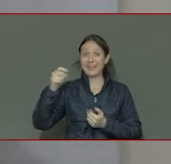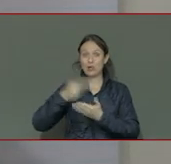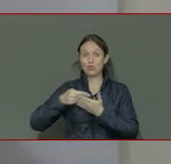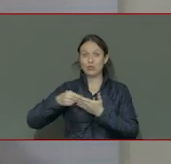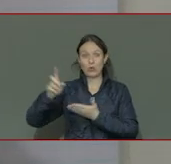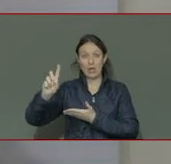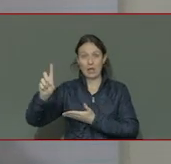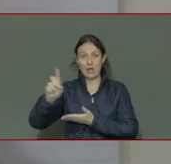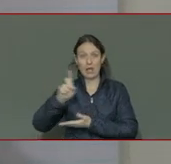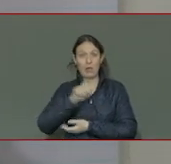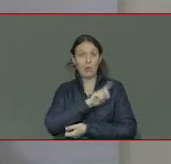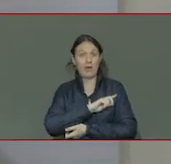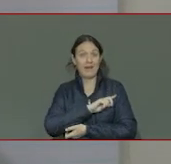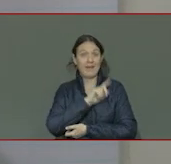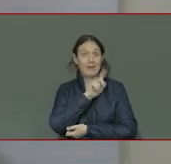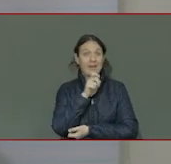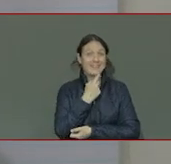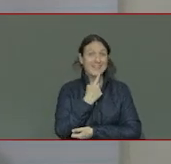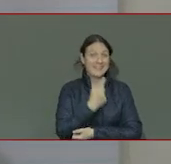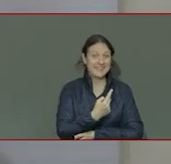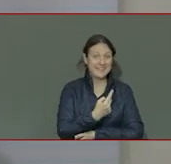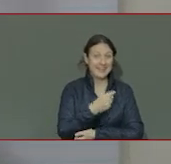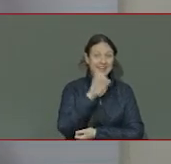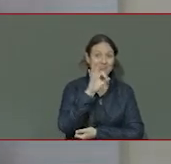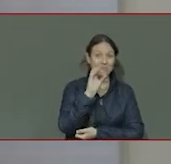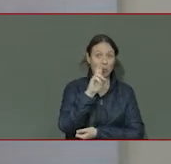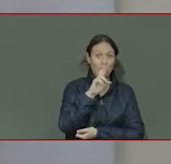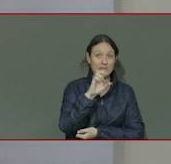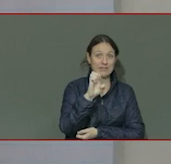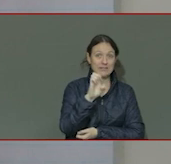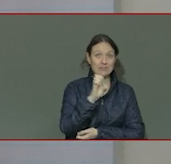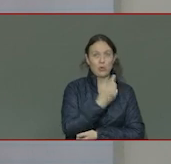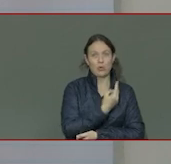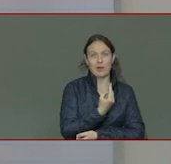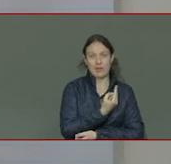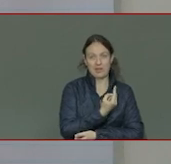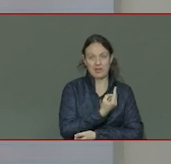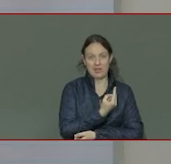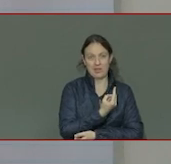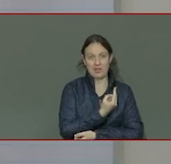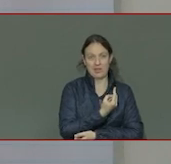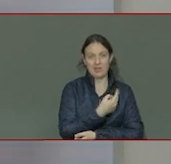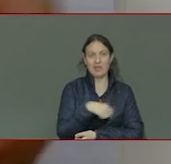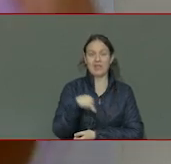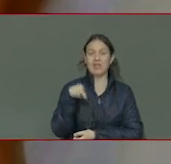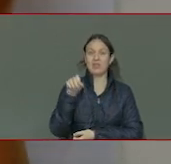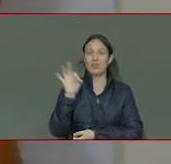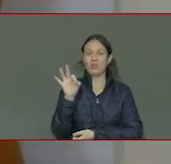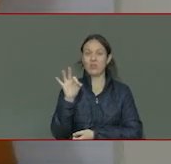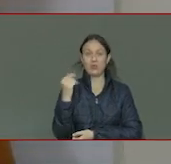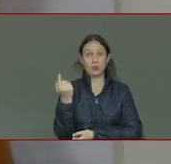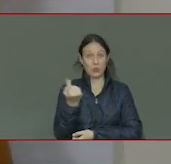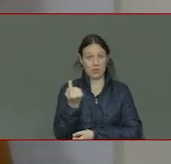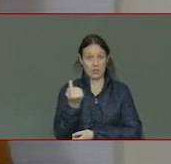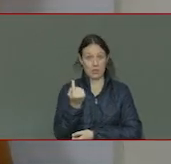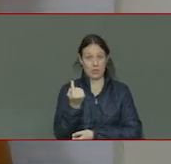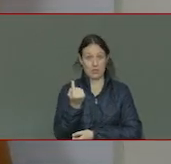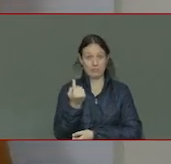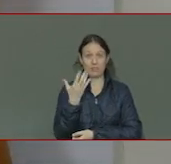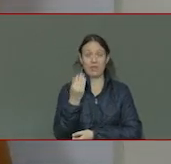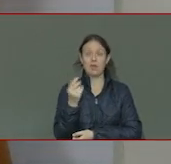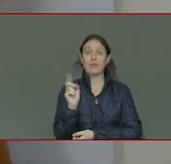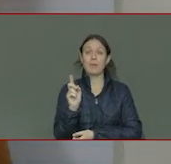if I'm at question 10.1, I have my forces. So there I